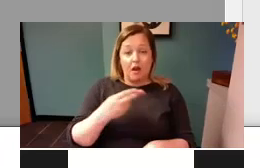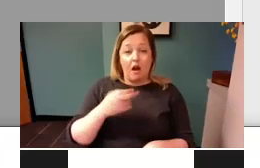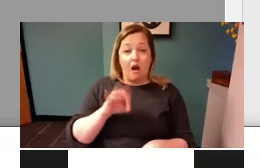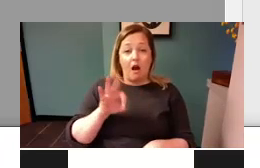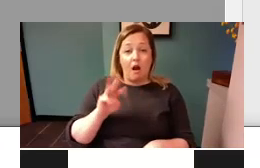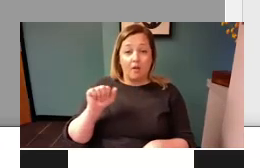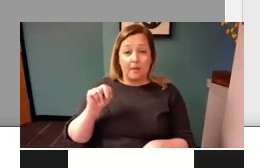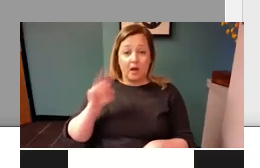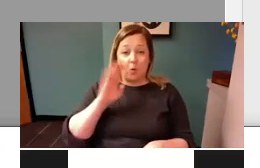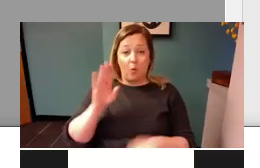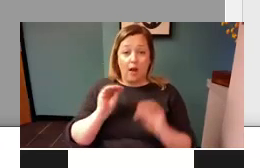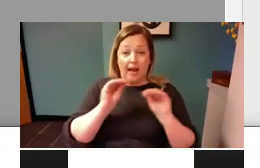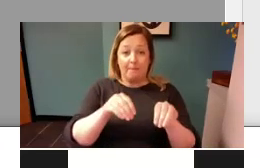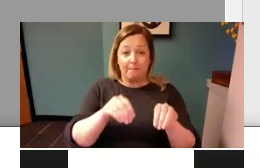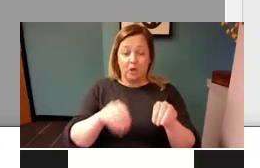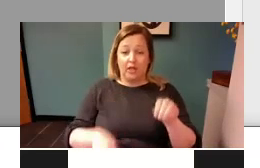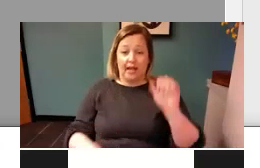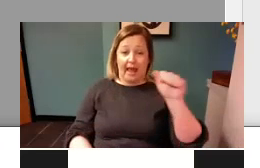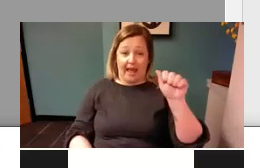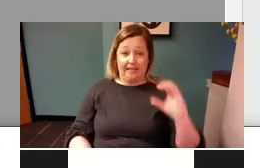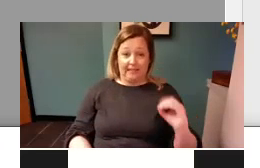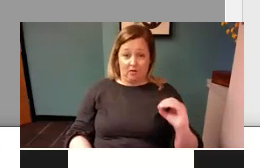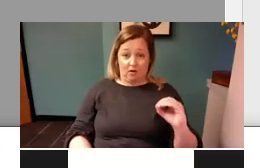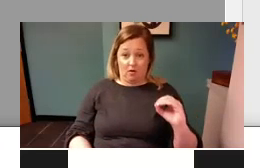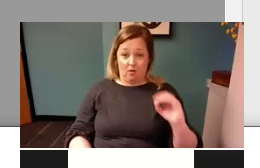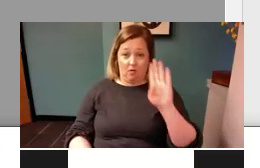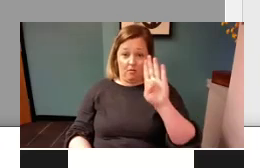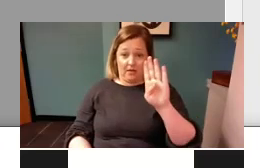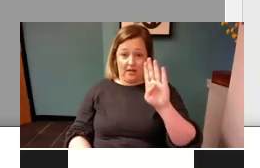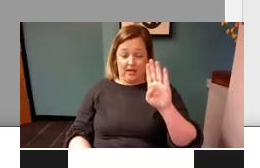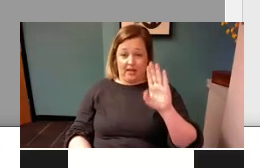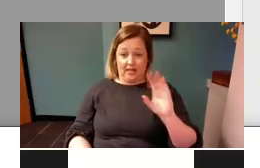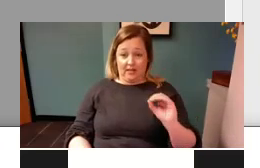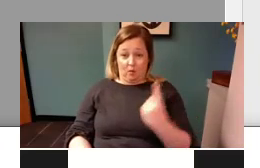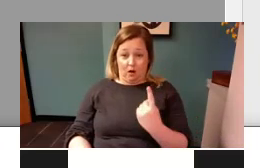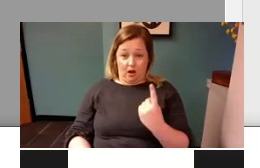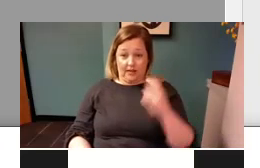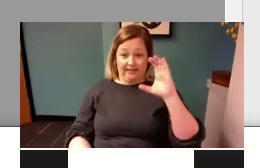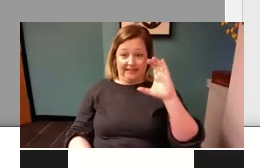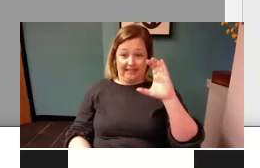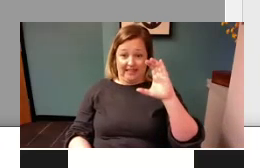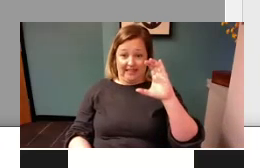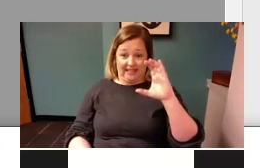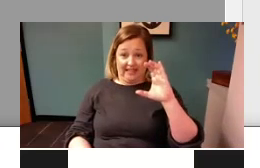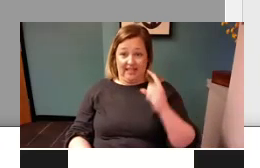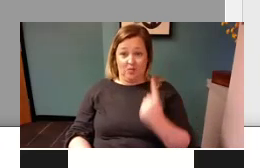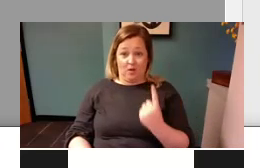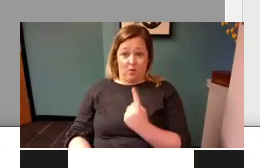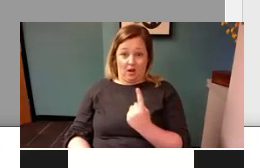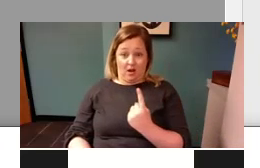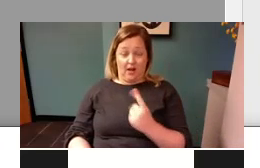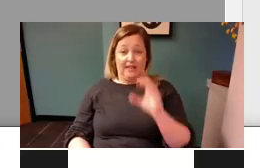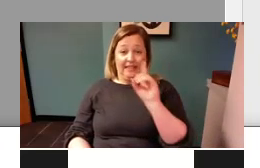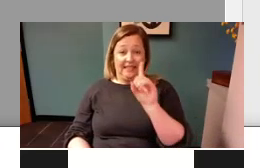The next one is B, so that gets you 0, 1. The next one is C, that gets you 1, 1. The next one is D, that gets you 0, 0, 1,